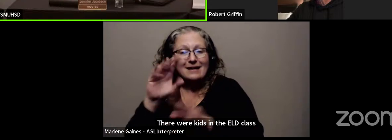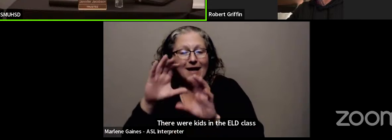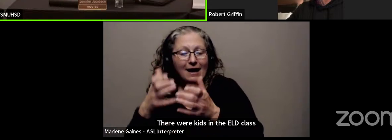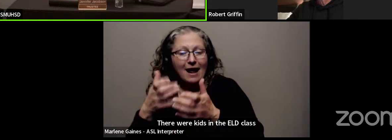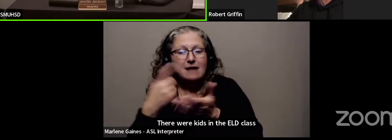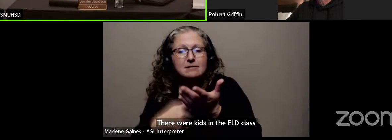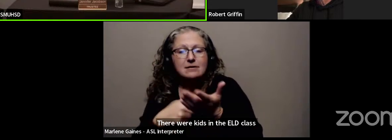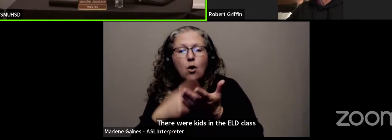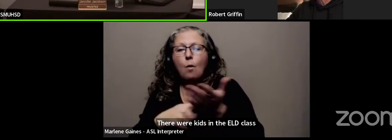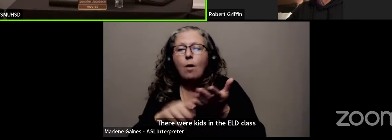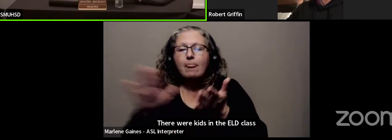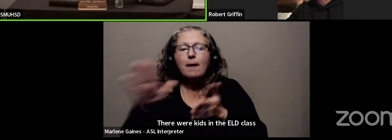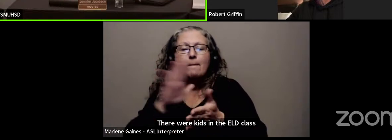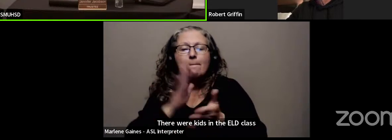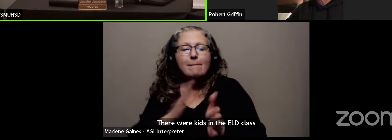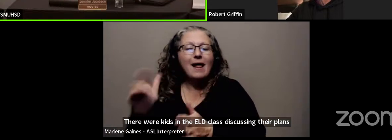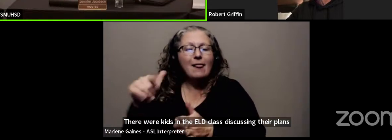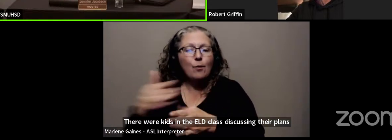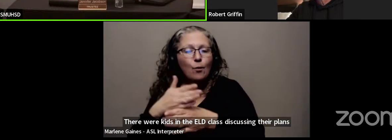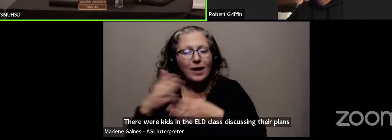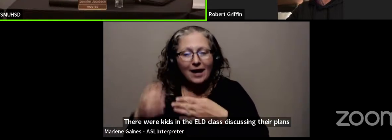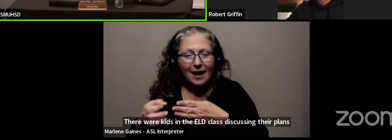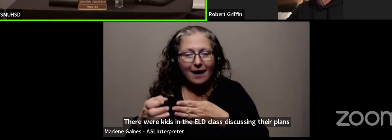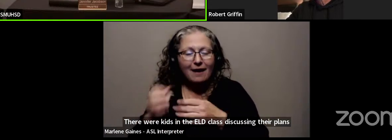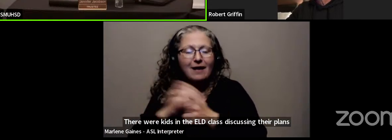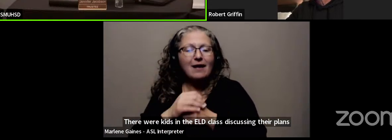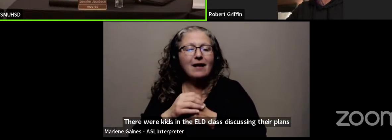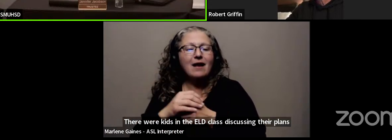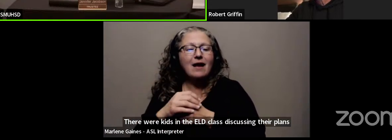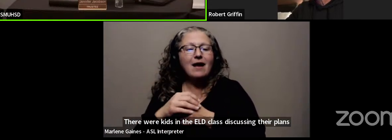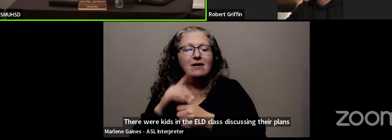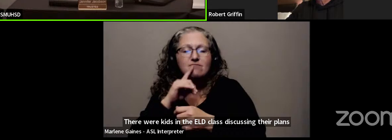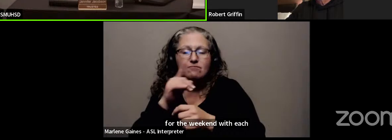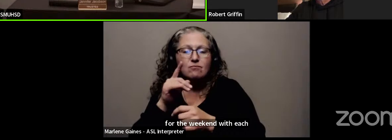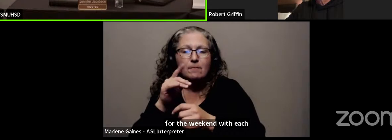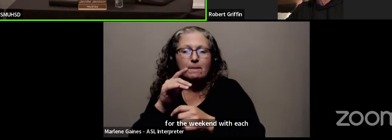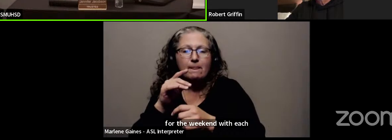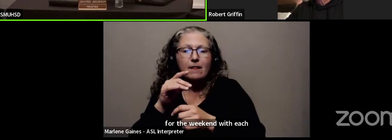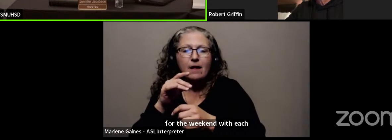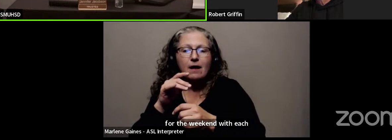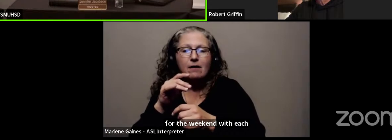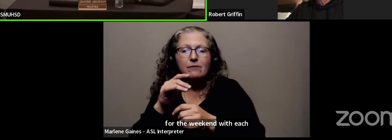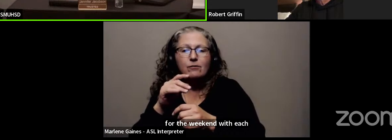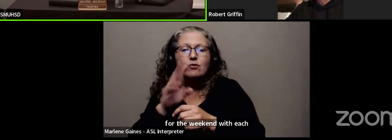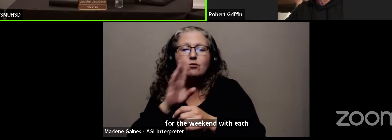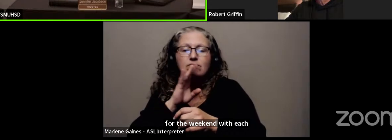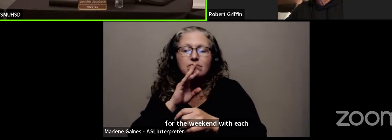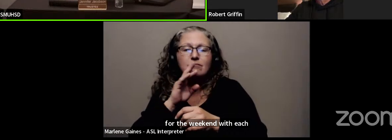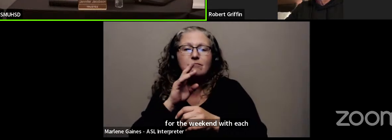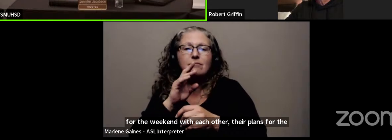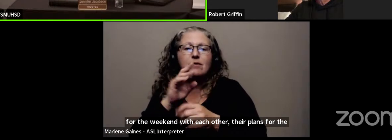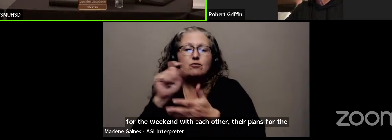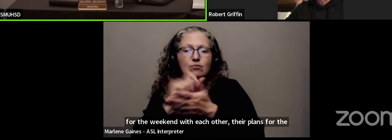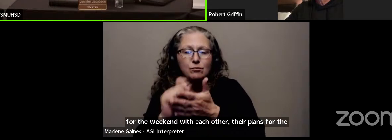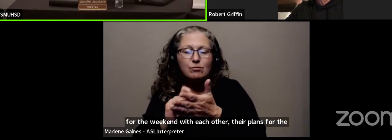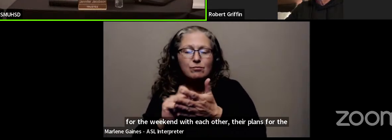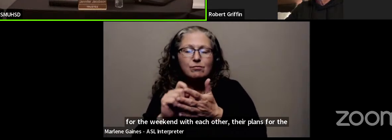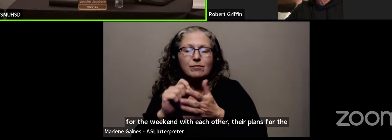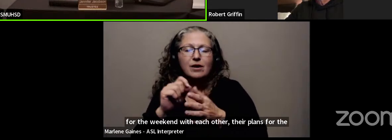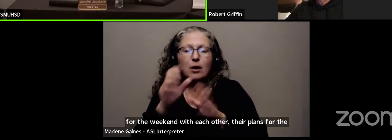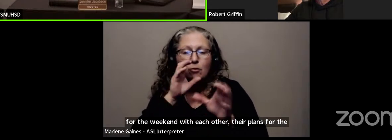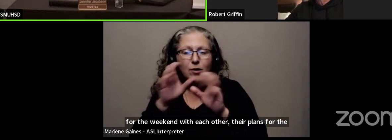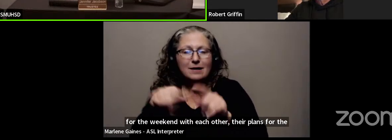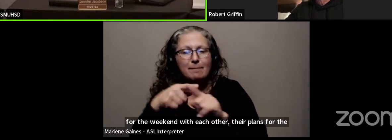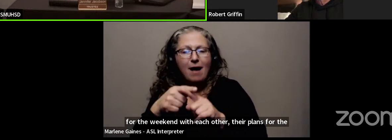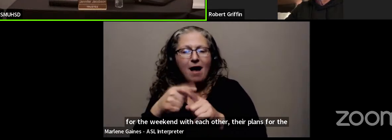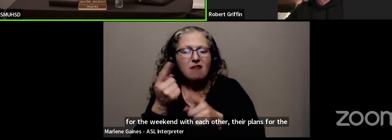for the weekend with each other, really relevant written and spoken communication about everyday